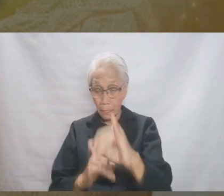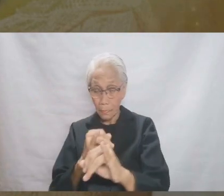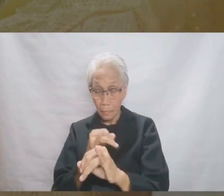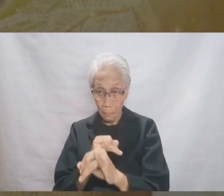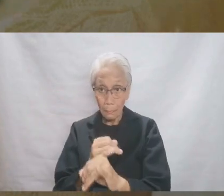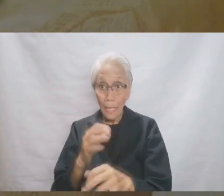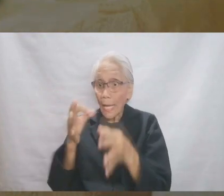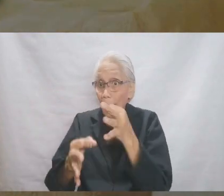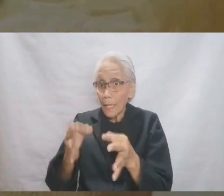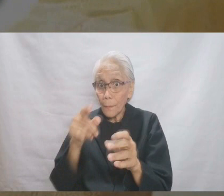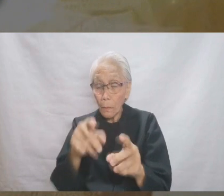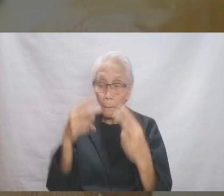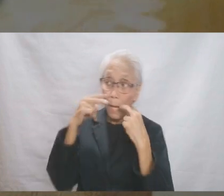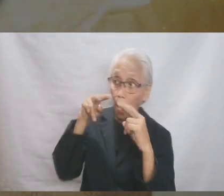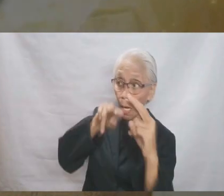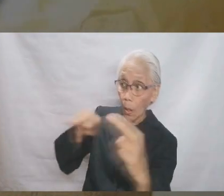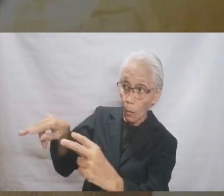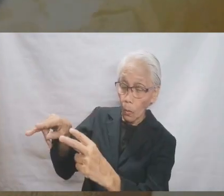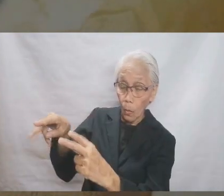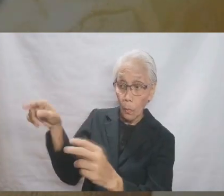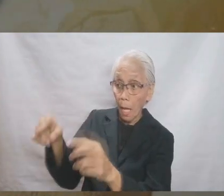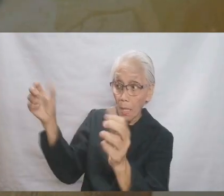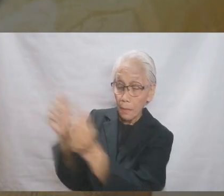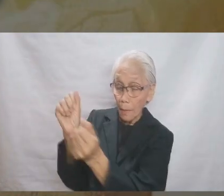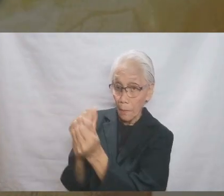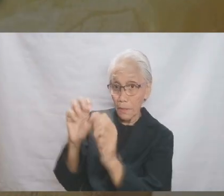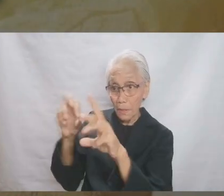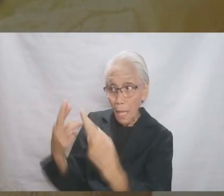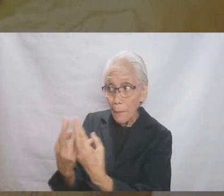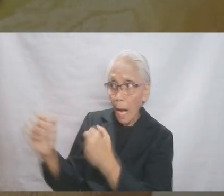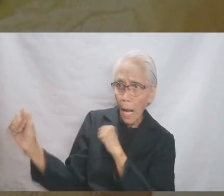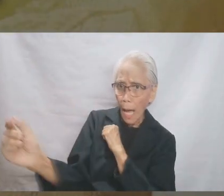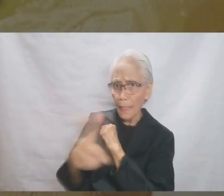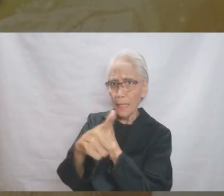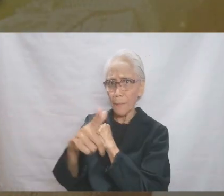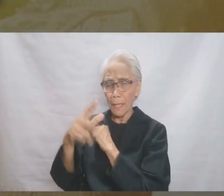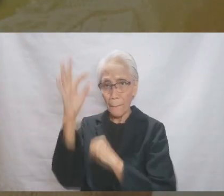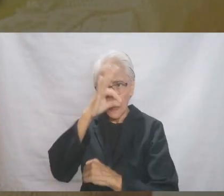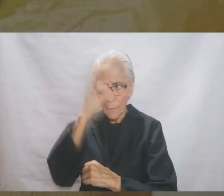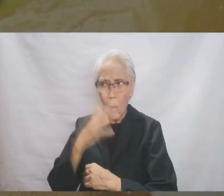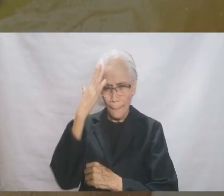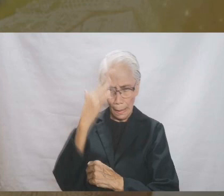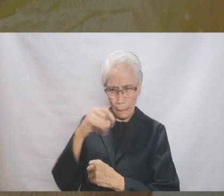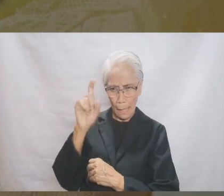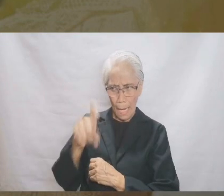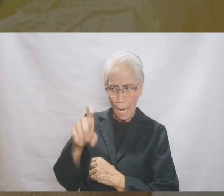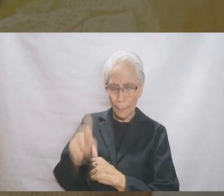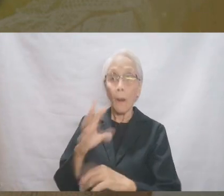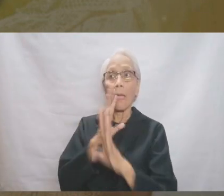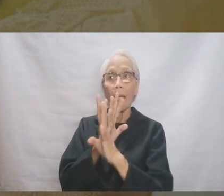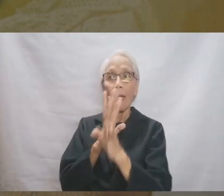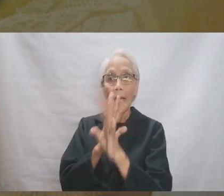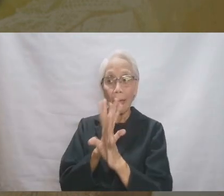kung titignan mo naman ang mga kasama mo sa seminar na yan, puro naman kayo Pilipino, di ba? Bakit kailangan mag-speak in tongues